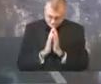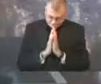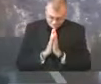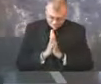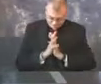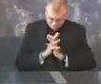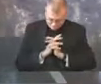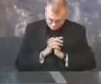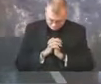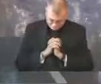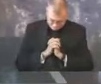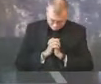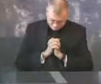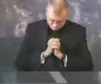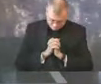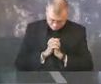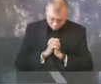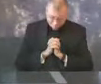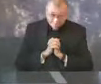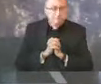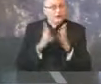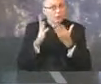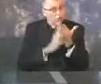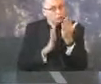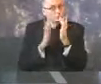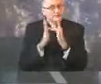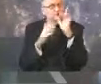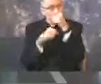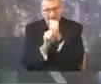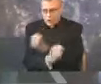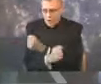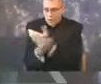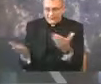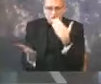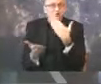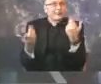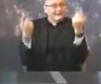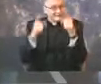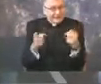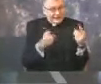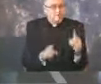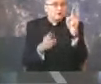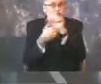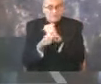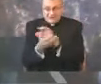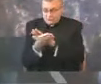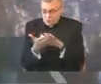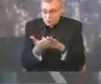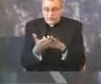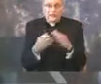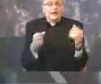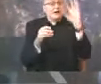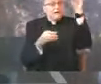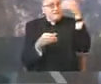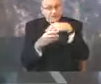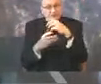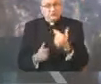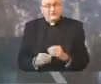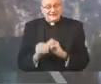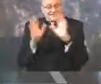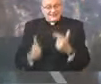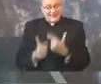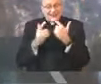Through whom you continue to make all these good things, O Lord. You sanctify them, fill them with life, bless them, and bestow them upon